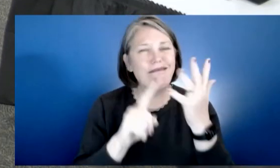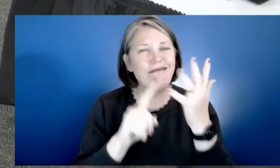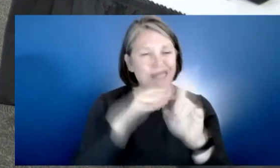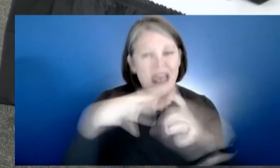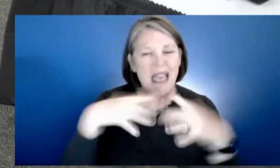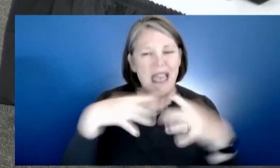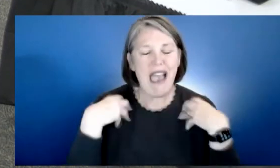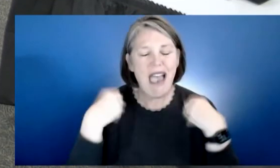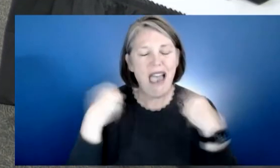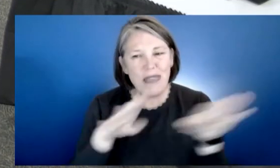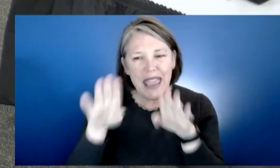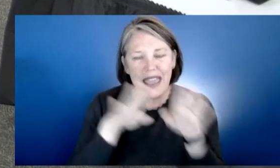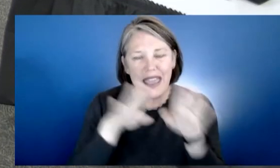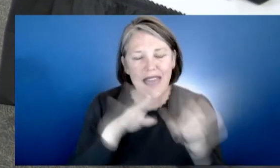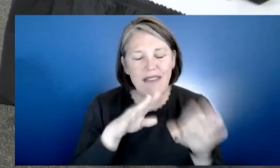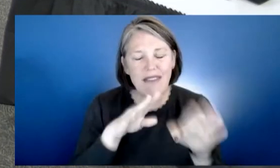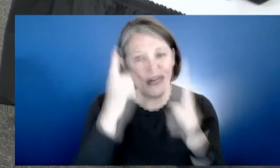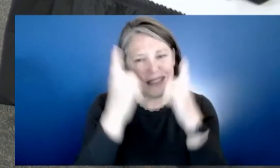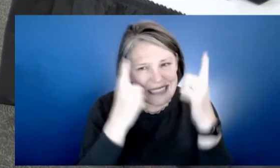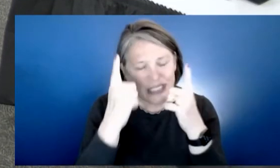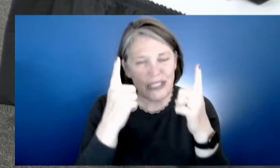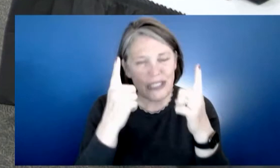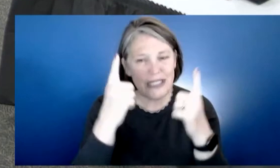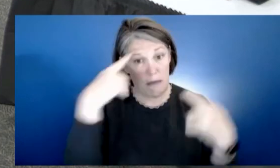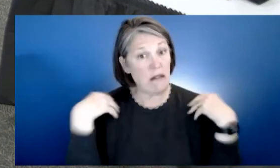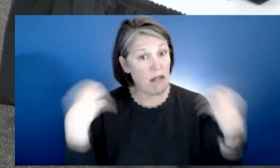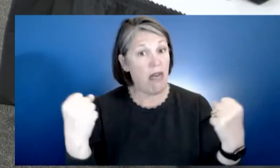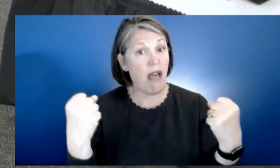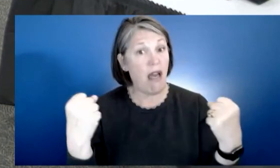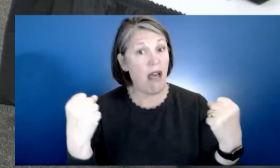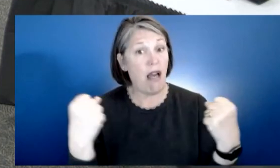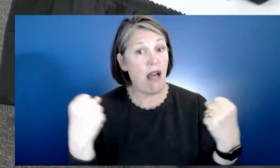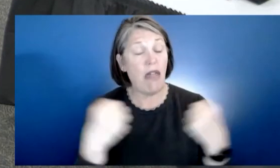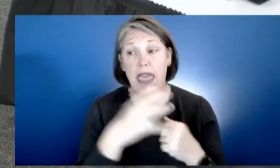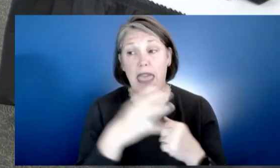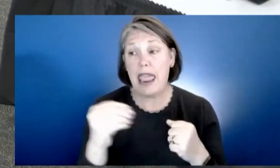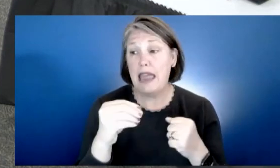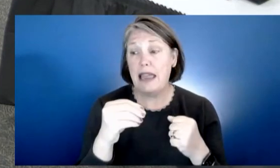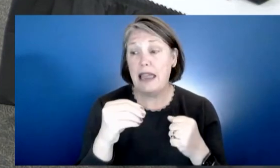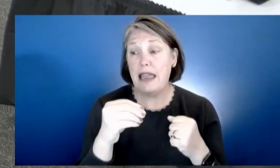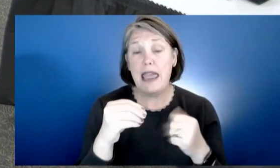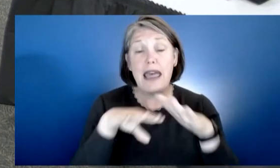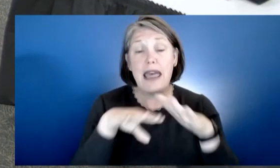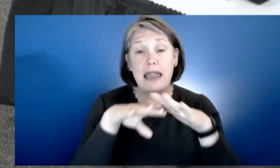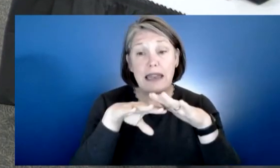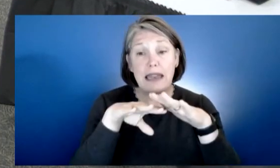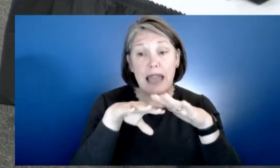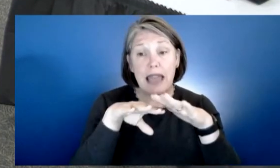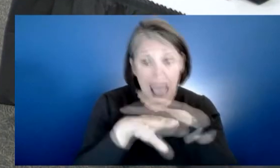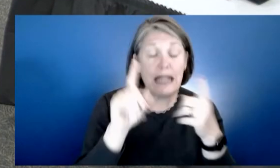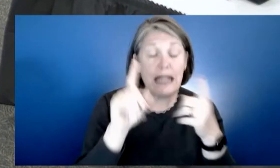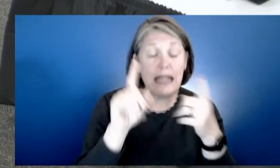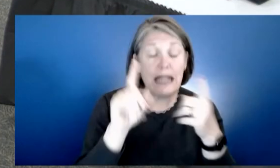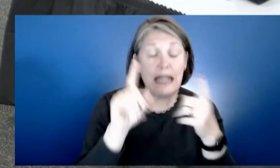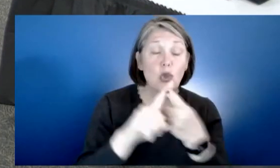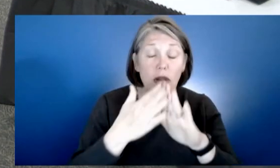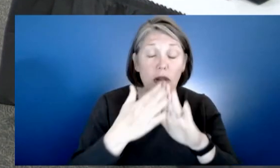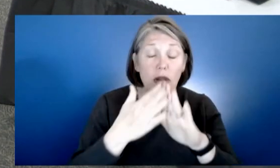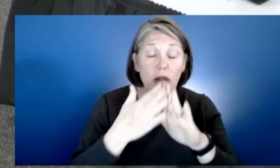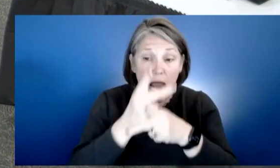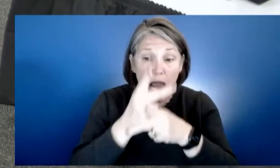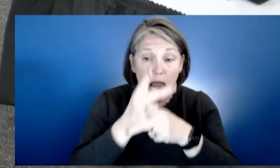and conditions, mental health, and access and utilization and quality of care in our community. And so